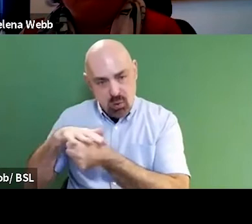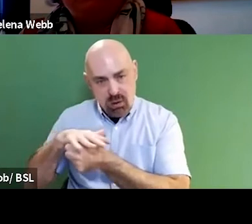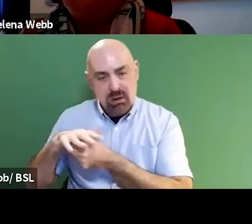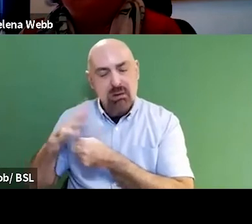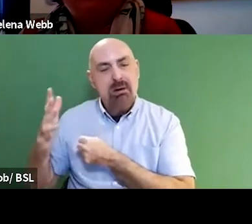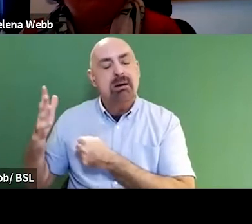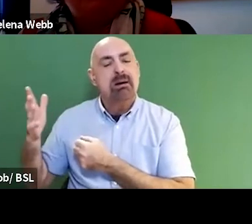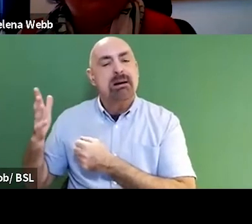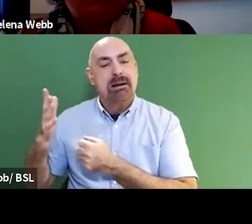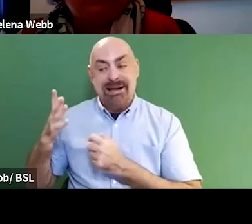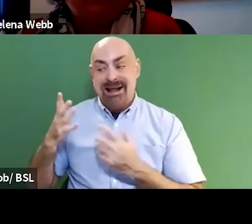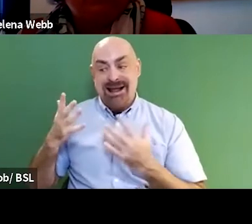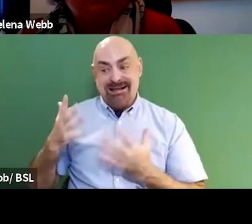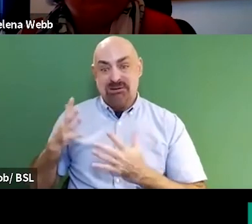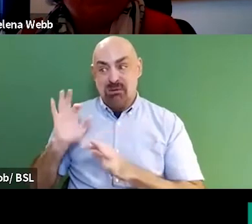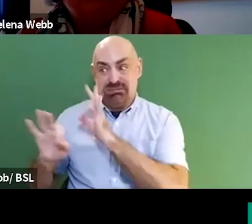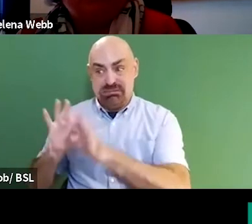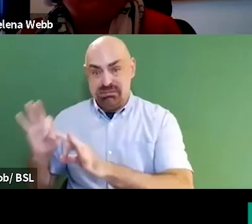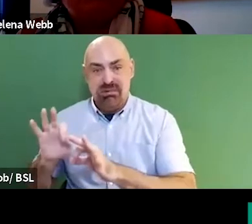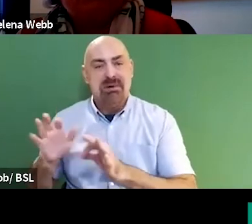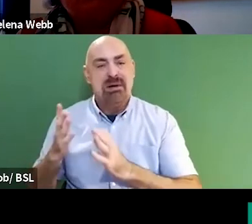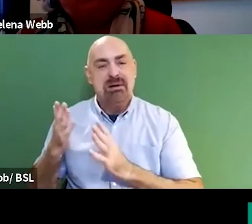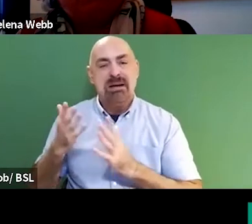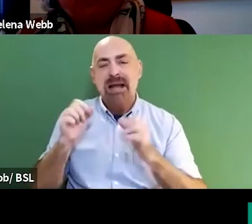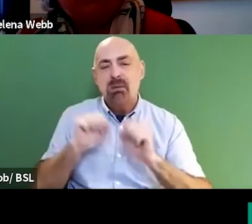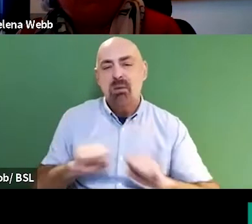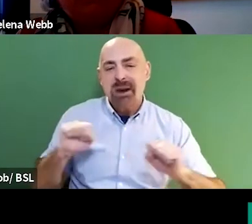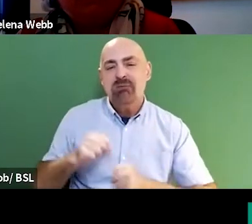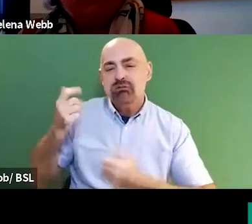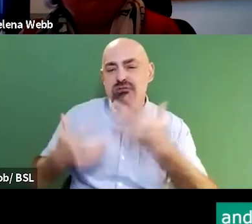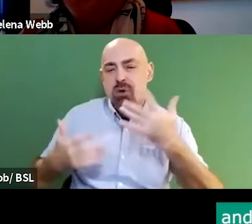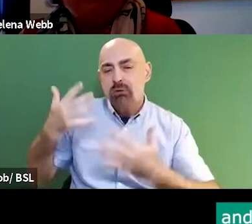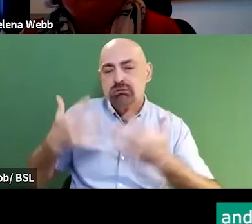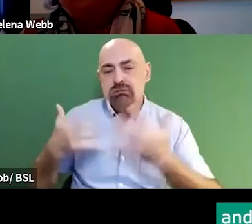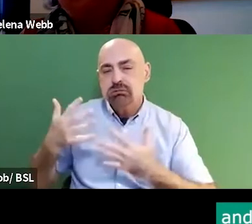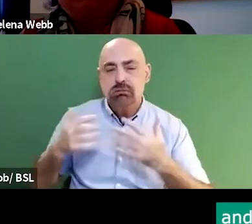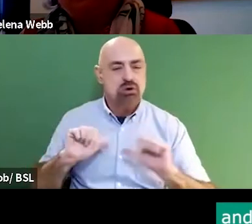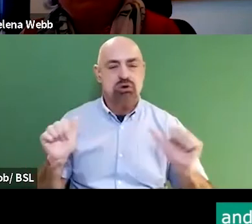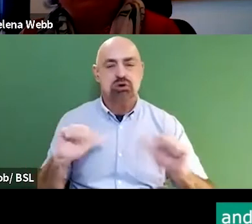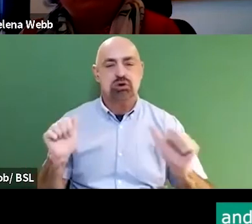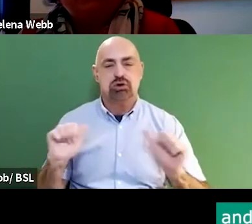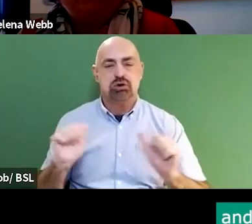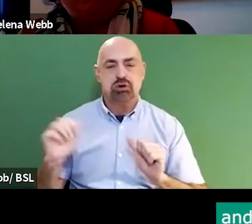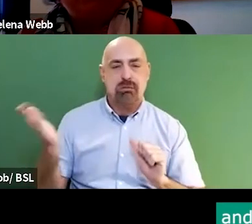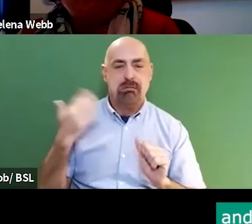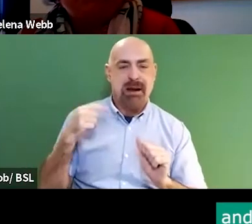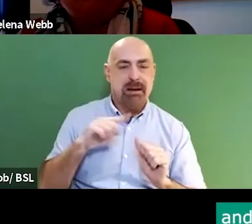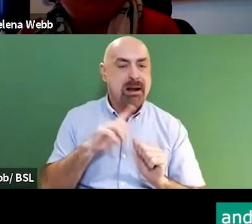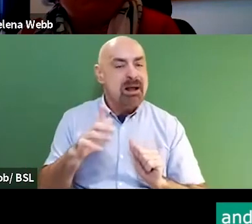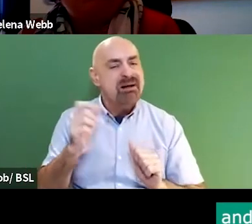And we're in the middle of doing that for this year. So we're waiting for those results to come back. And we recognise the world has changed a little